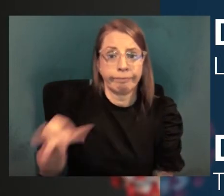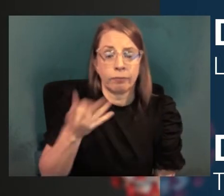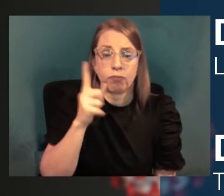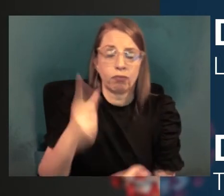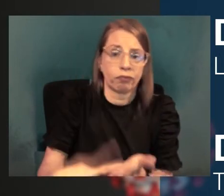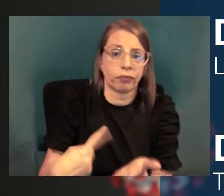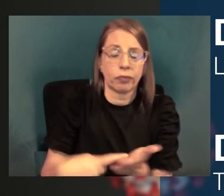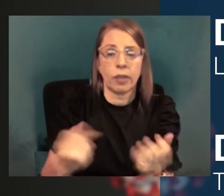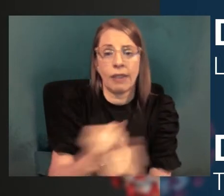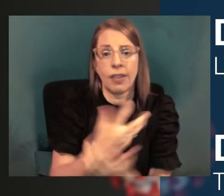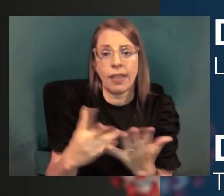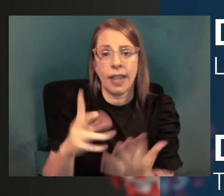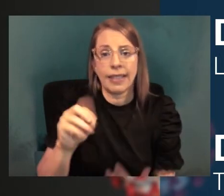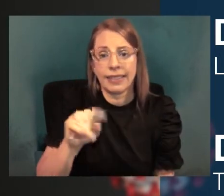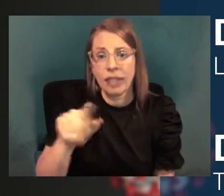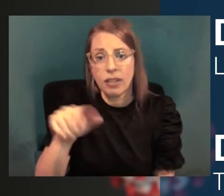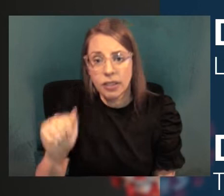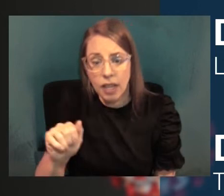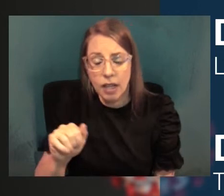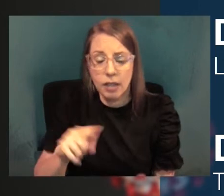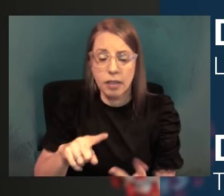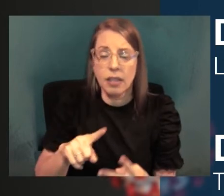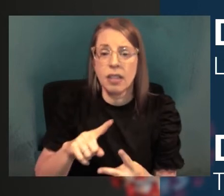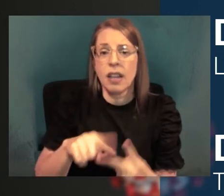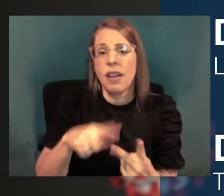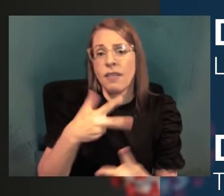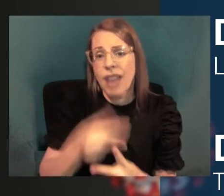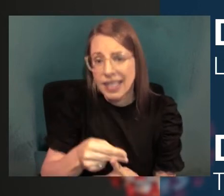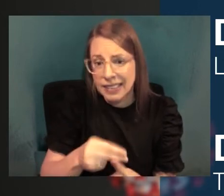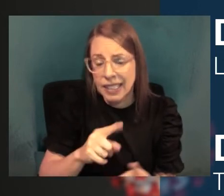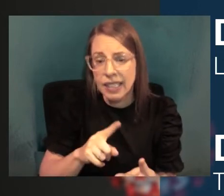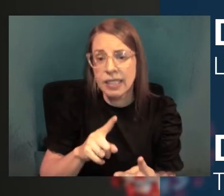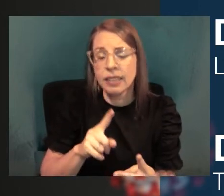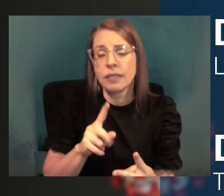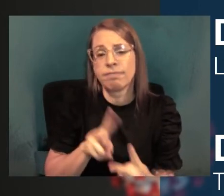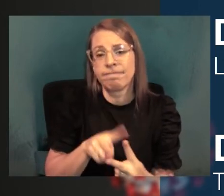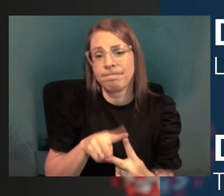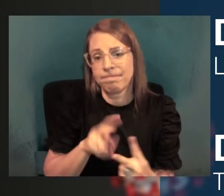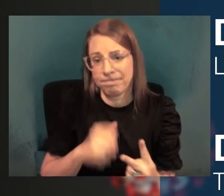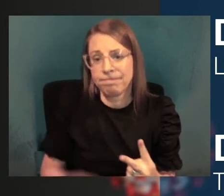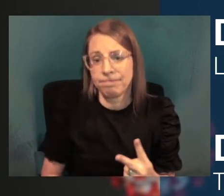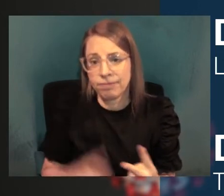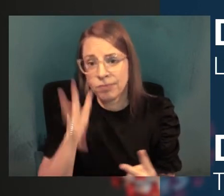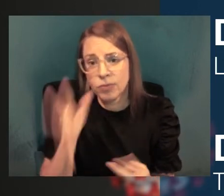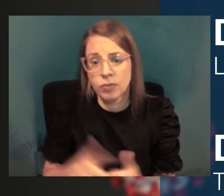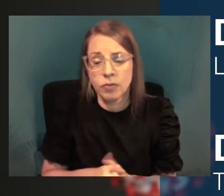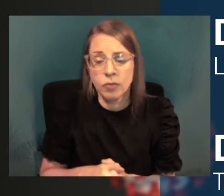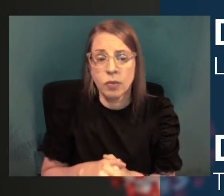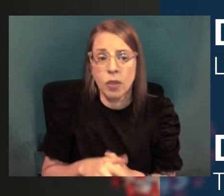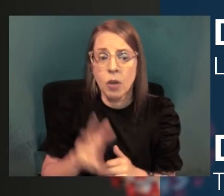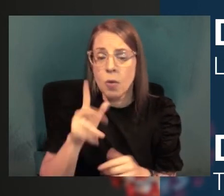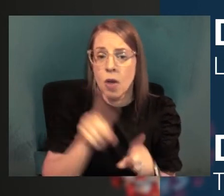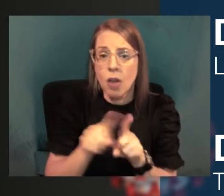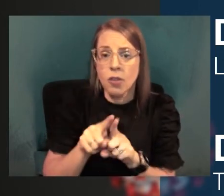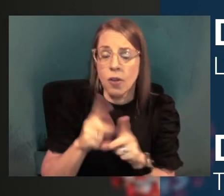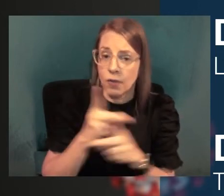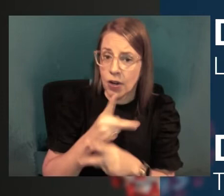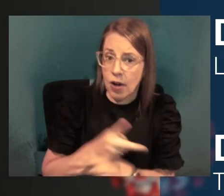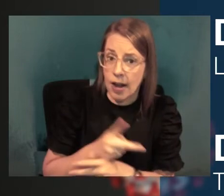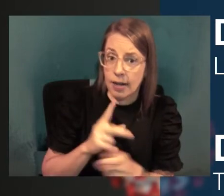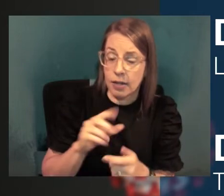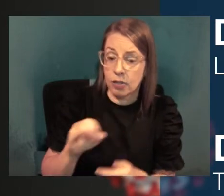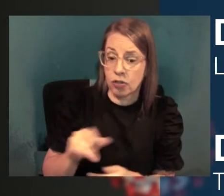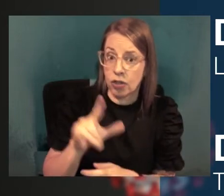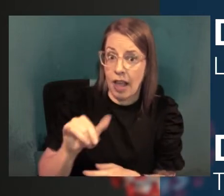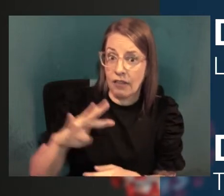variant as well as vaccination, J&J, mRNA, etc. We're going to find out how they're also sitting going into the holiday weekend.